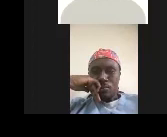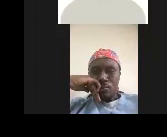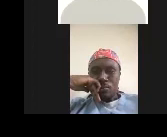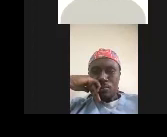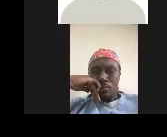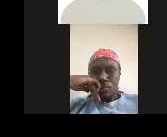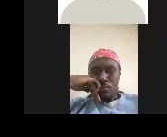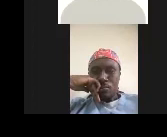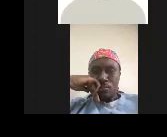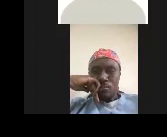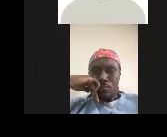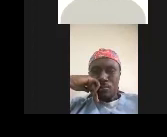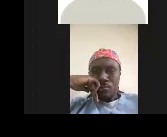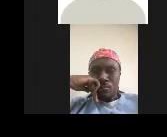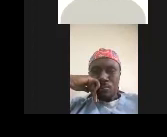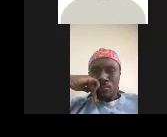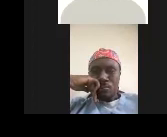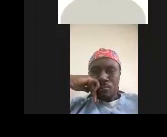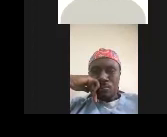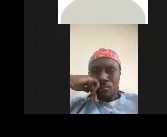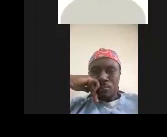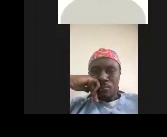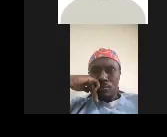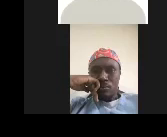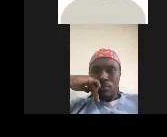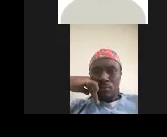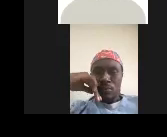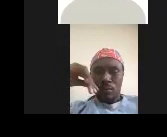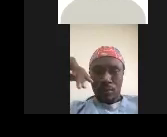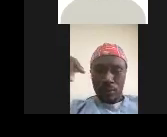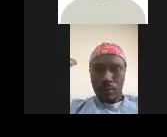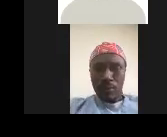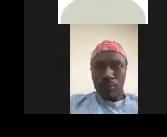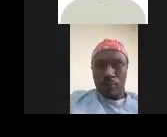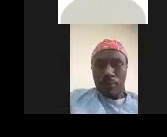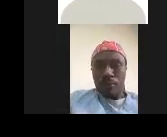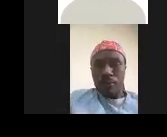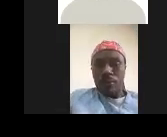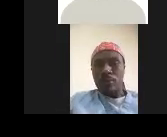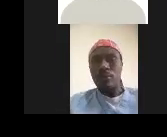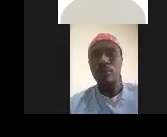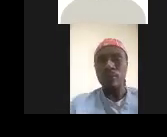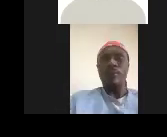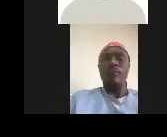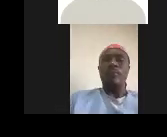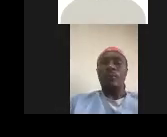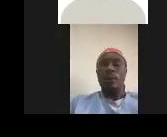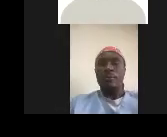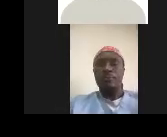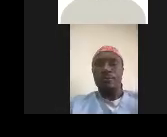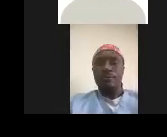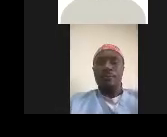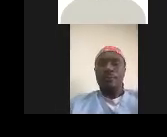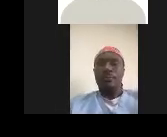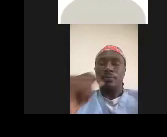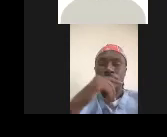anesthesiologists in Enan, as well as this anesthesiologist. I'm sorry I've forgotten her name, but they are so skilled in